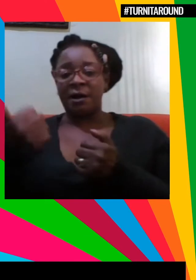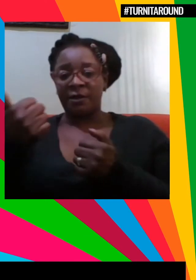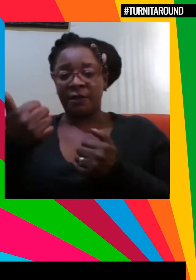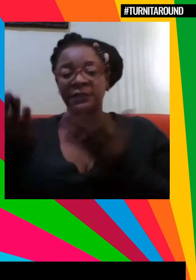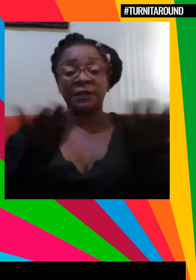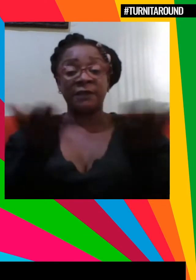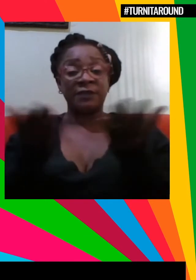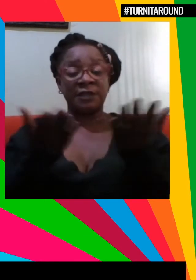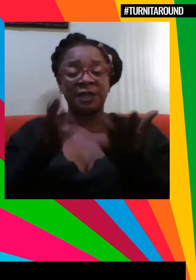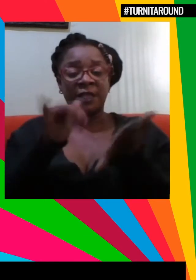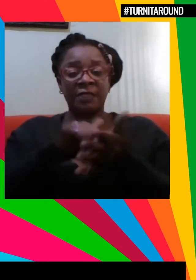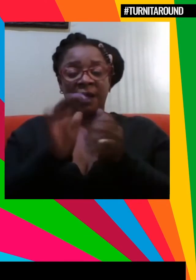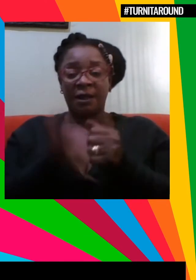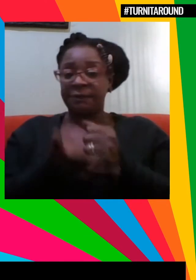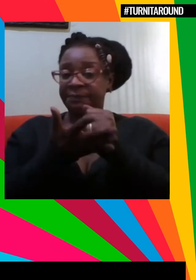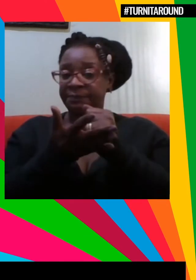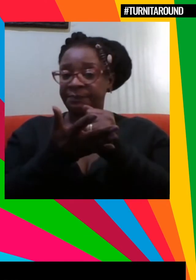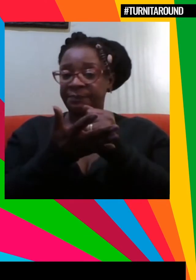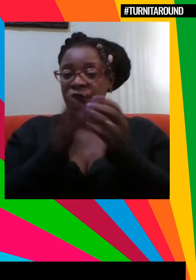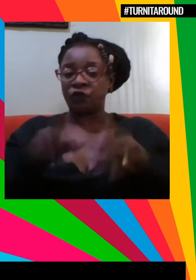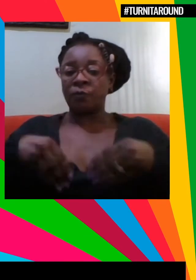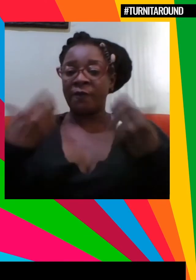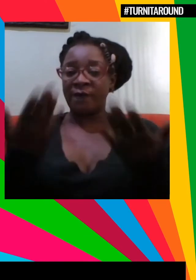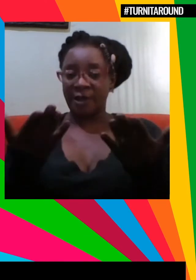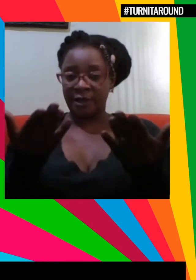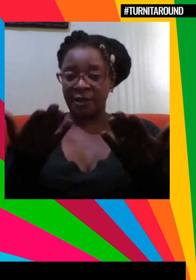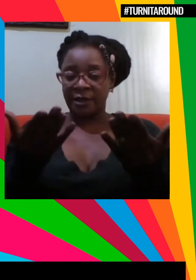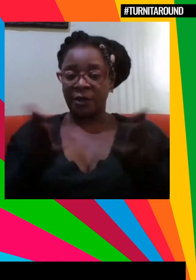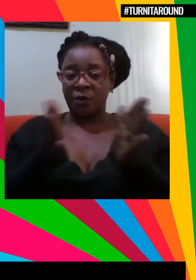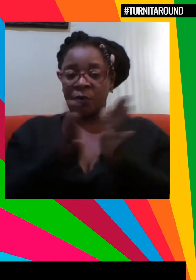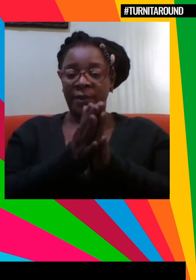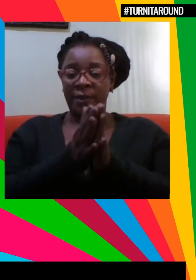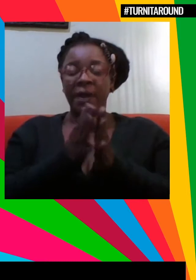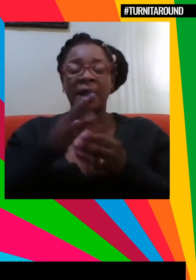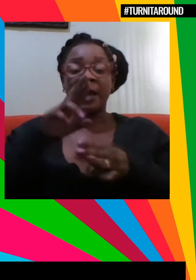that help to provide them with greater resources.